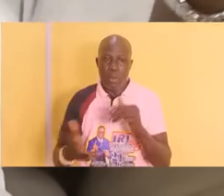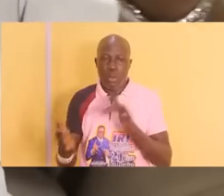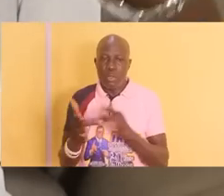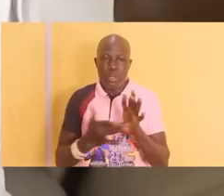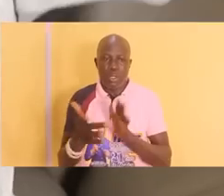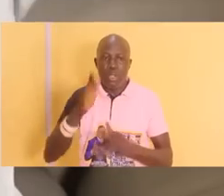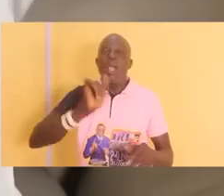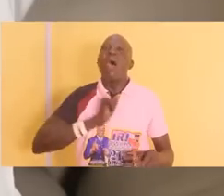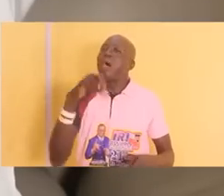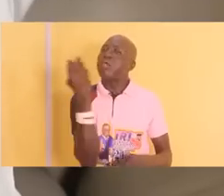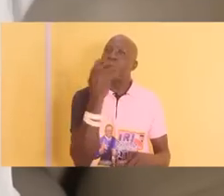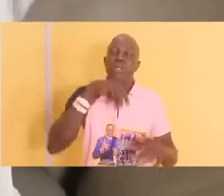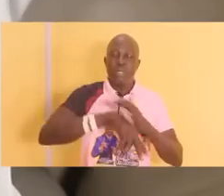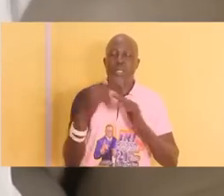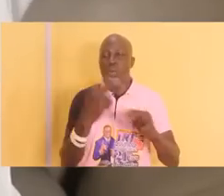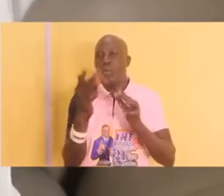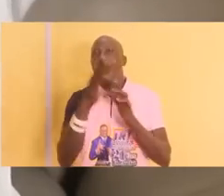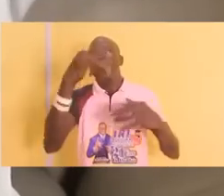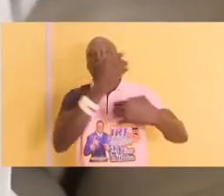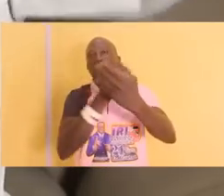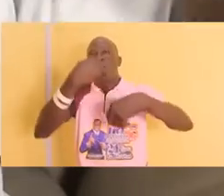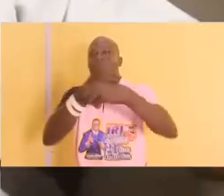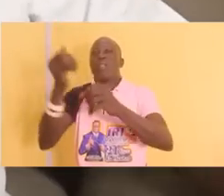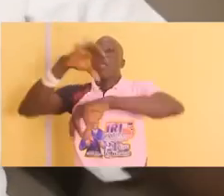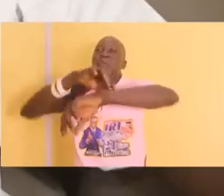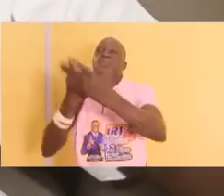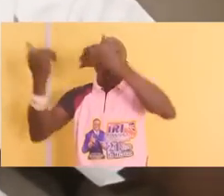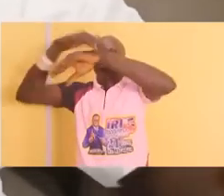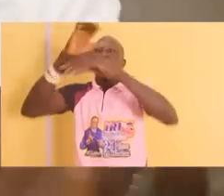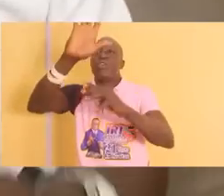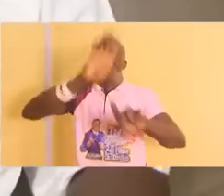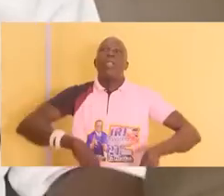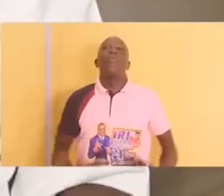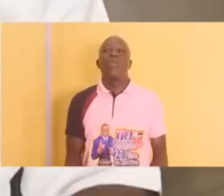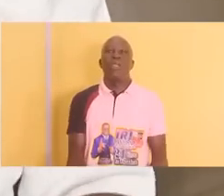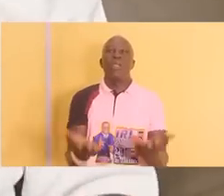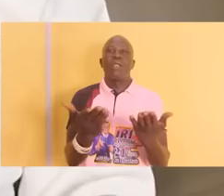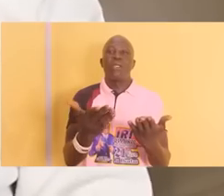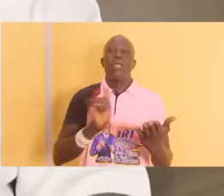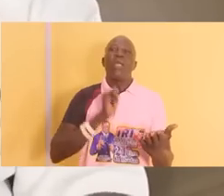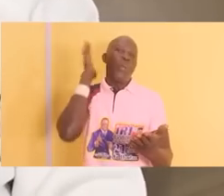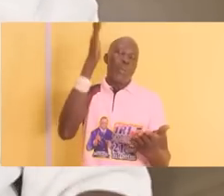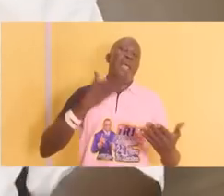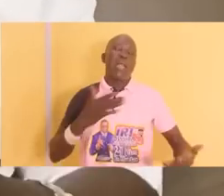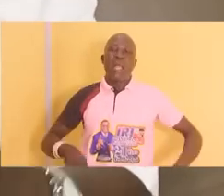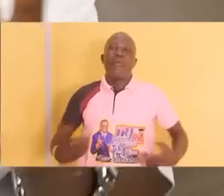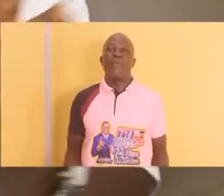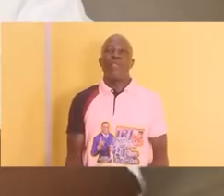ni ata mo wi lo ru ko lu wa so da je ati o aye re adide aye re